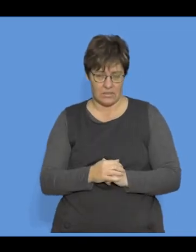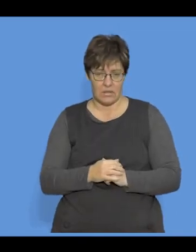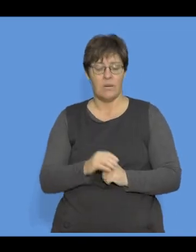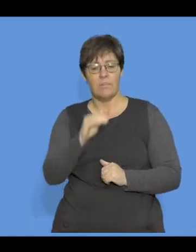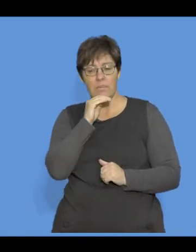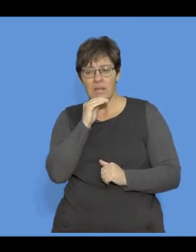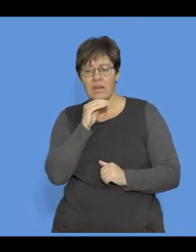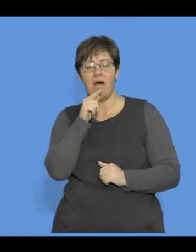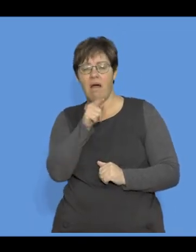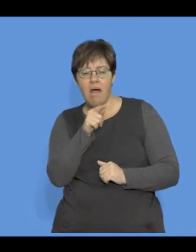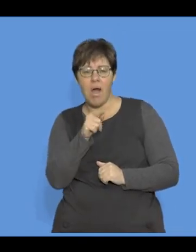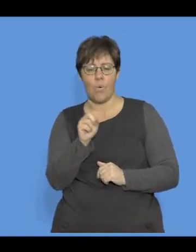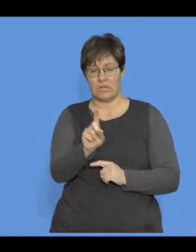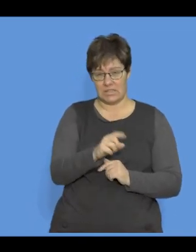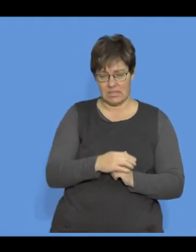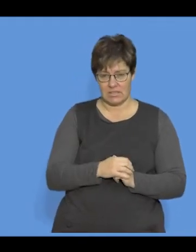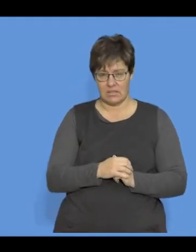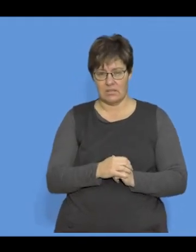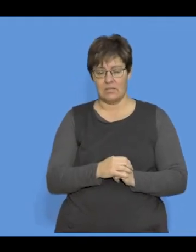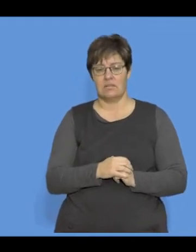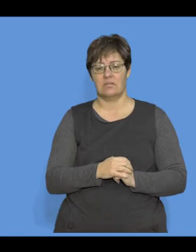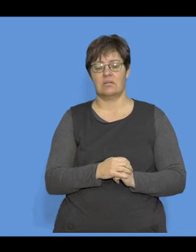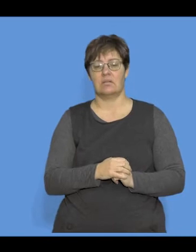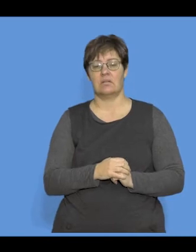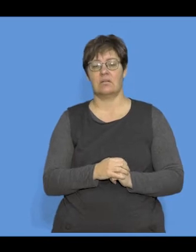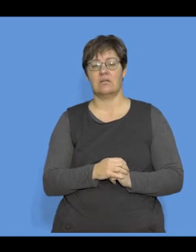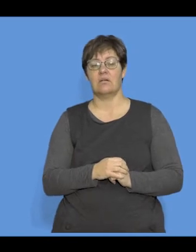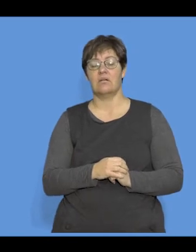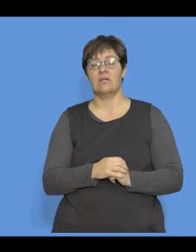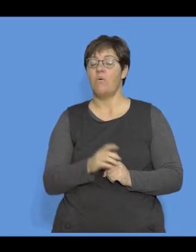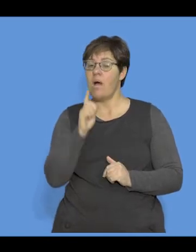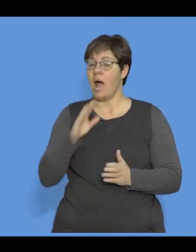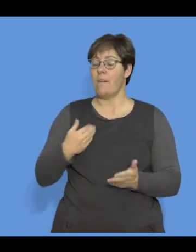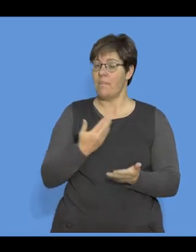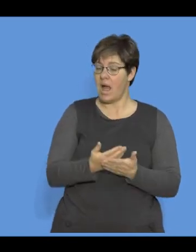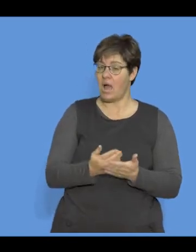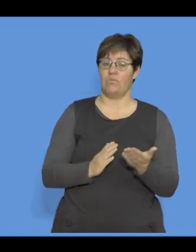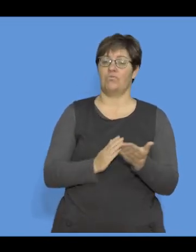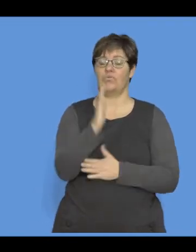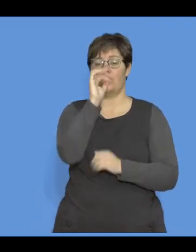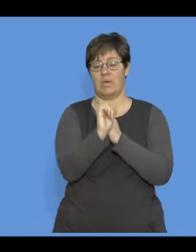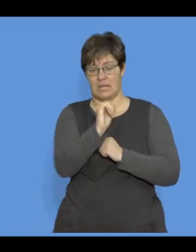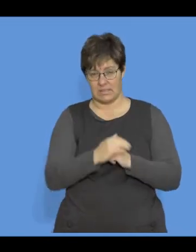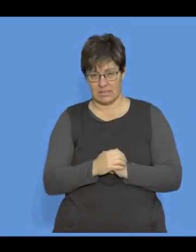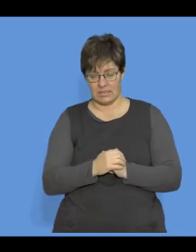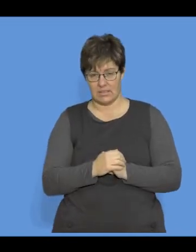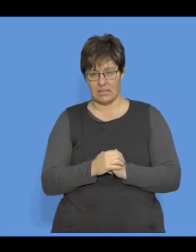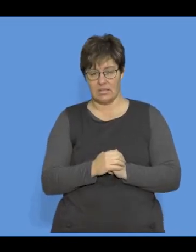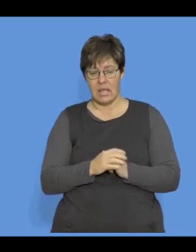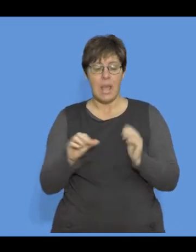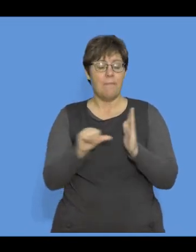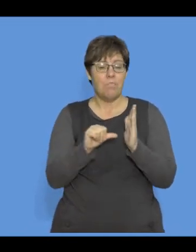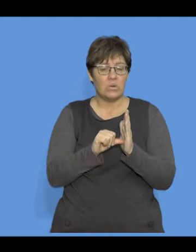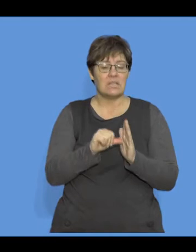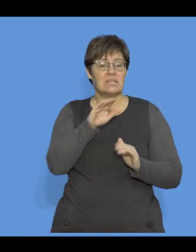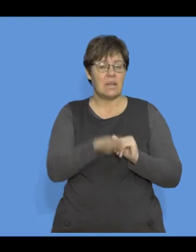making meaning. And we're going to apply that specifically to mechanics. So what are the key steps